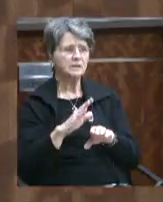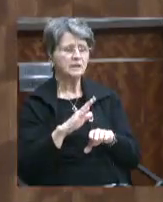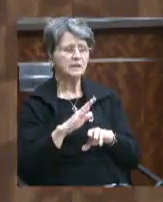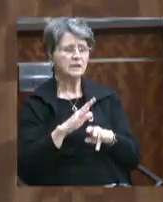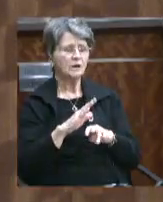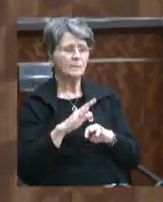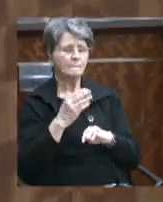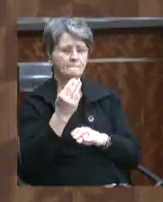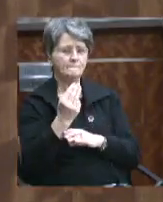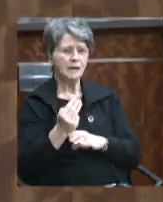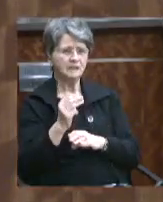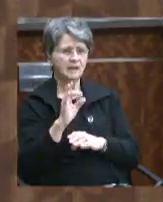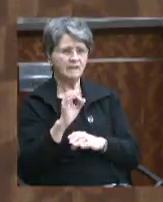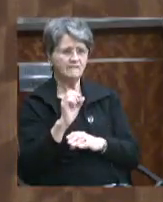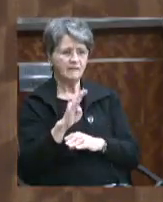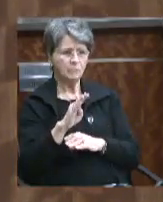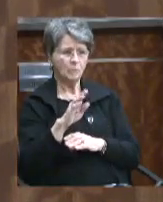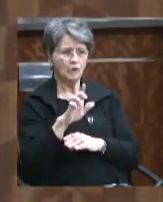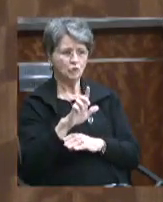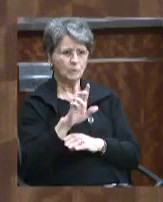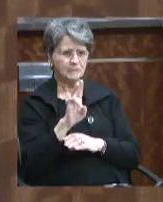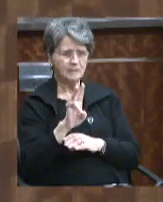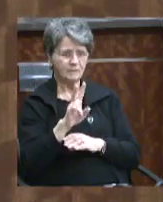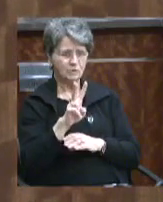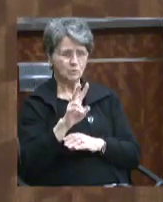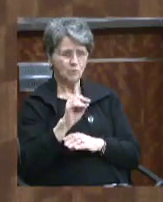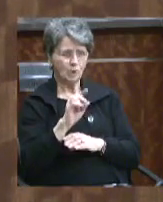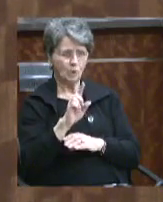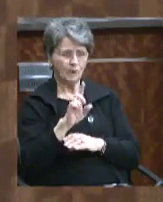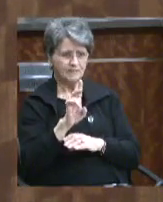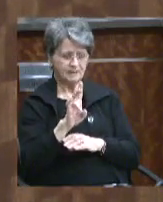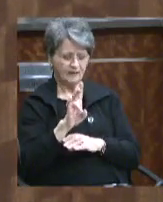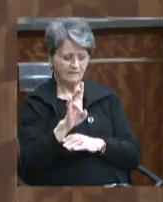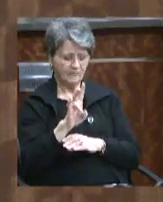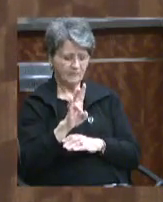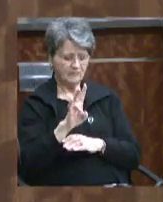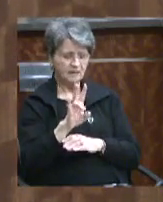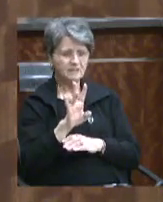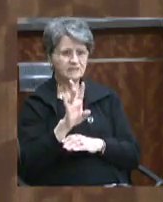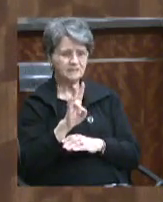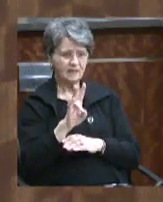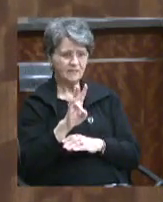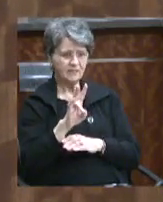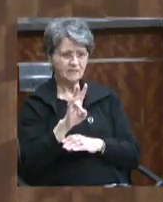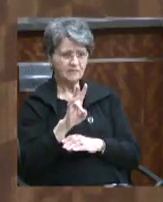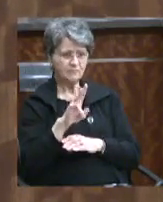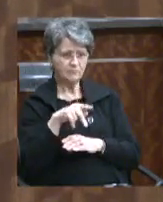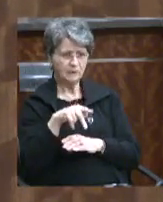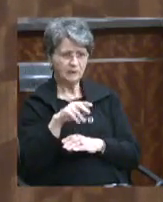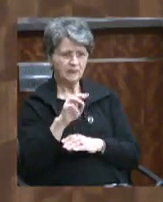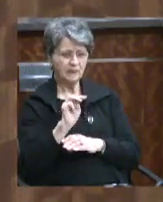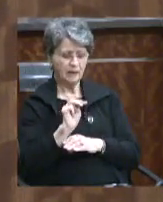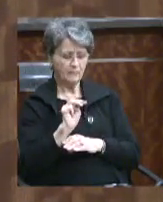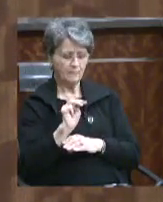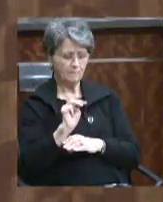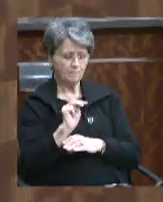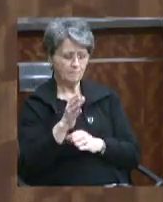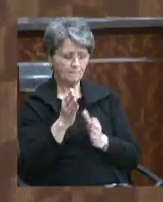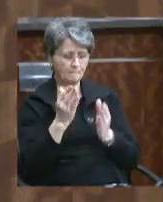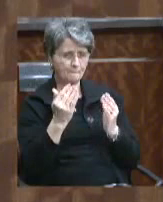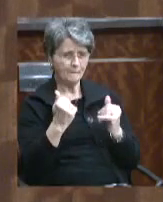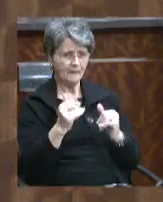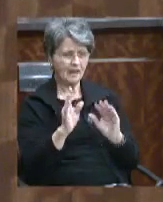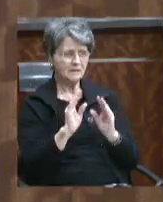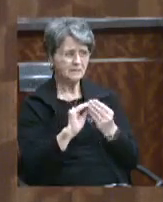Council meeting on Monday, February 27th, 2017 at 7 p.m. Move to agenda